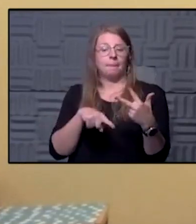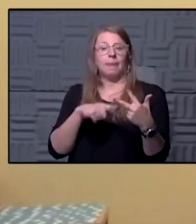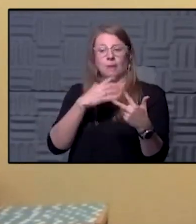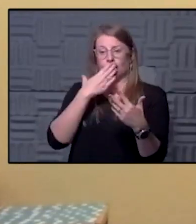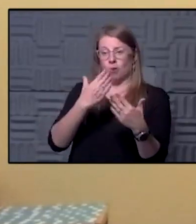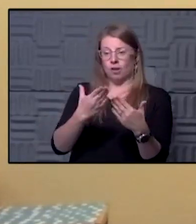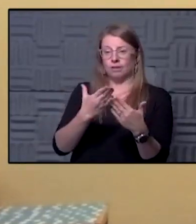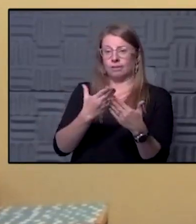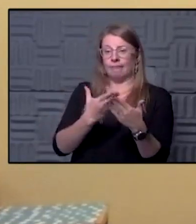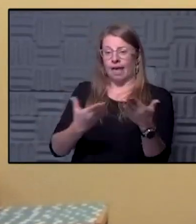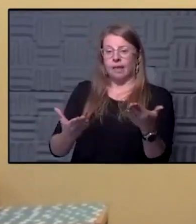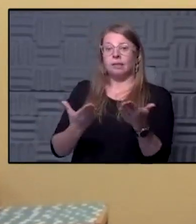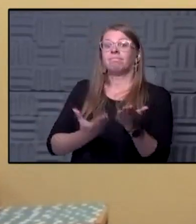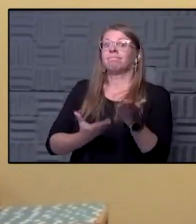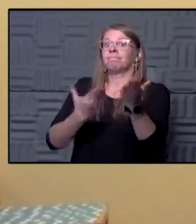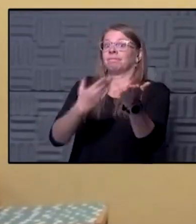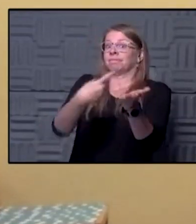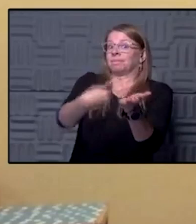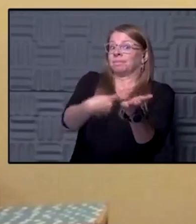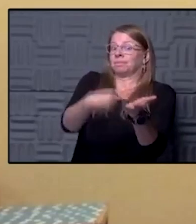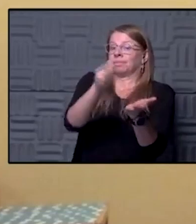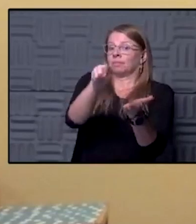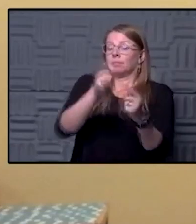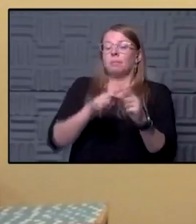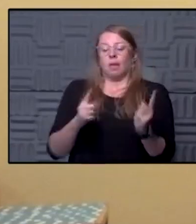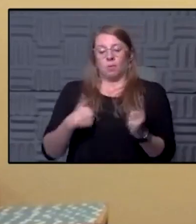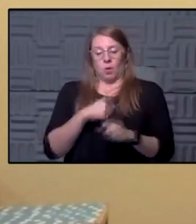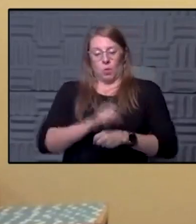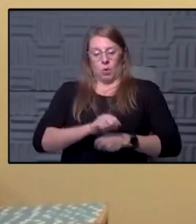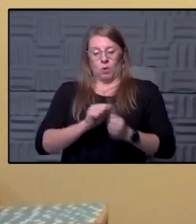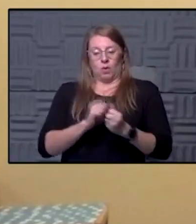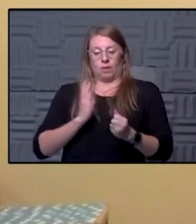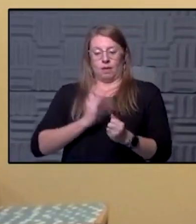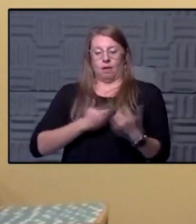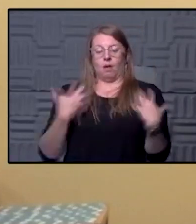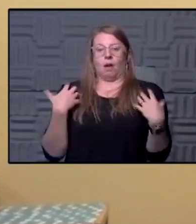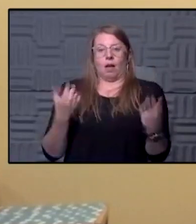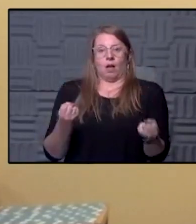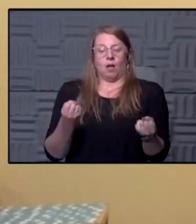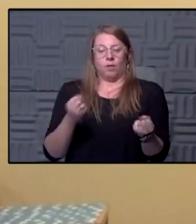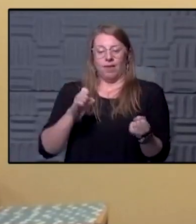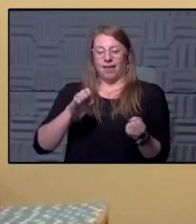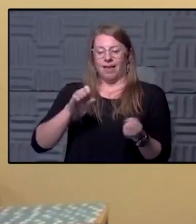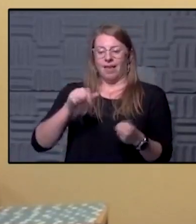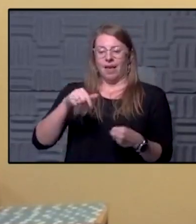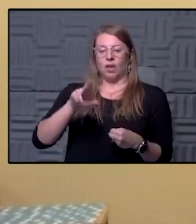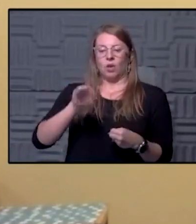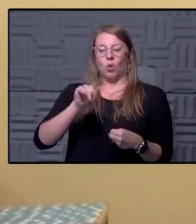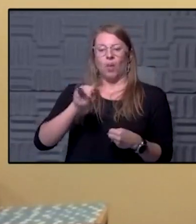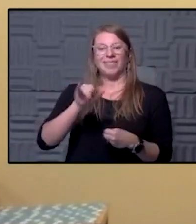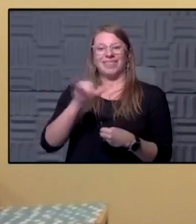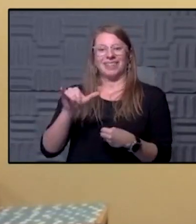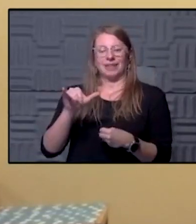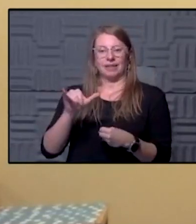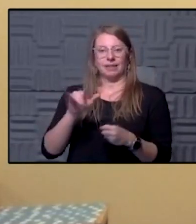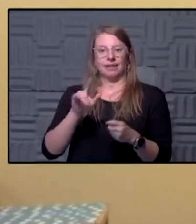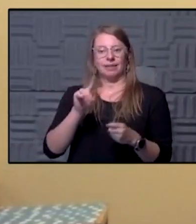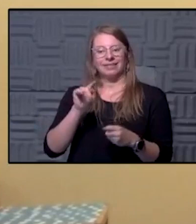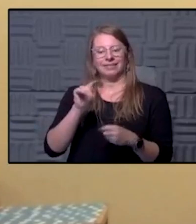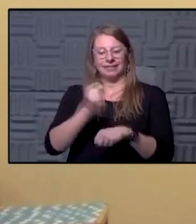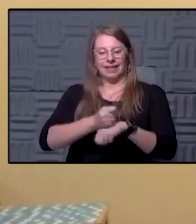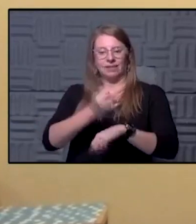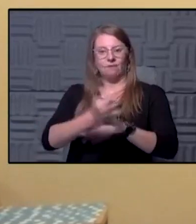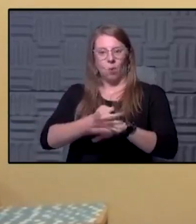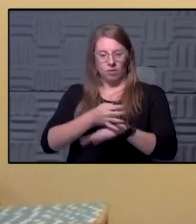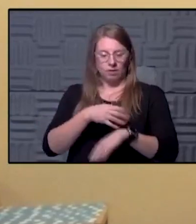this stuff is coming out. We're actually working with our health equity task force in Wyandotte County to always seek the advice